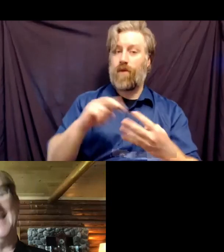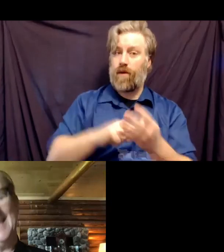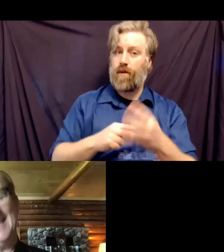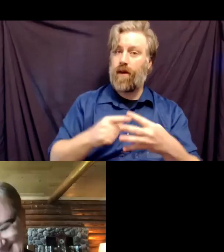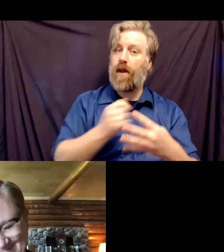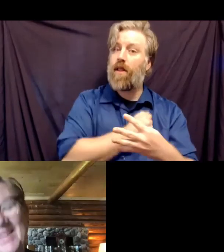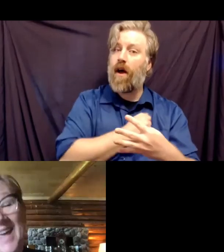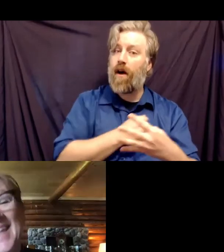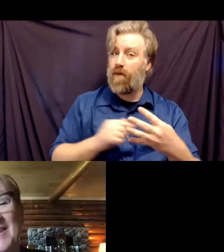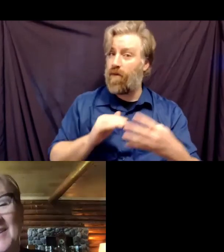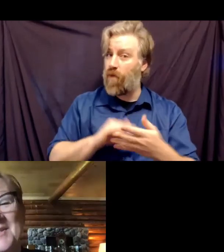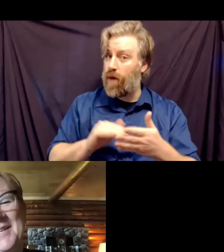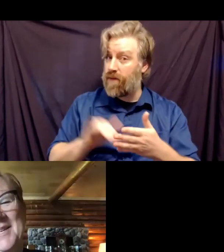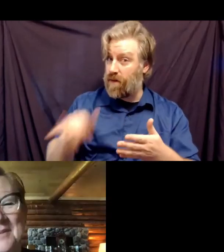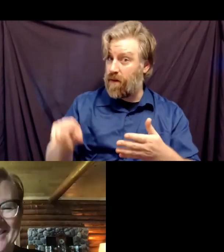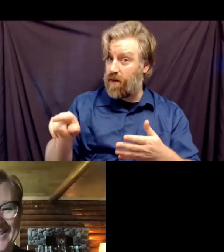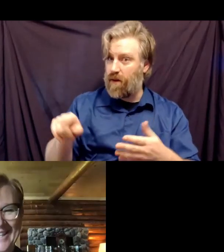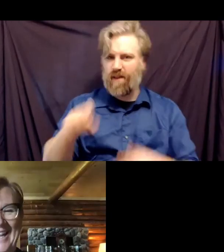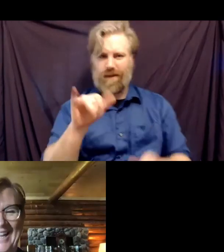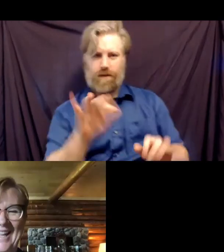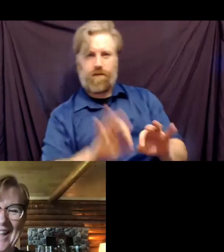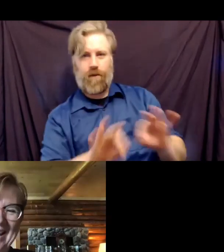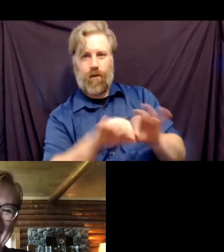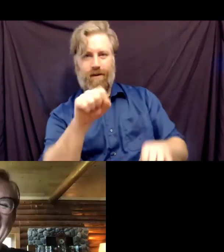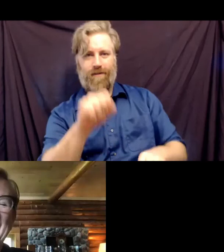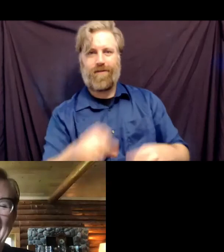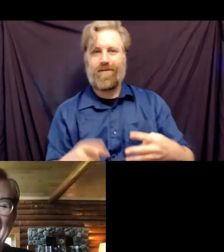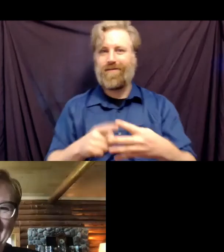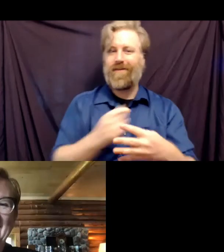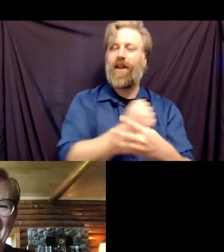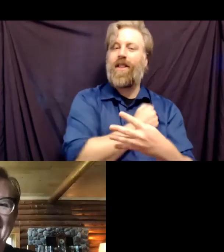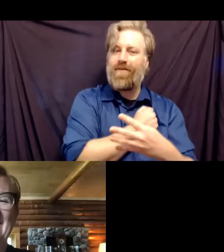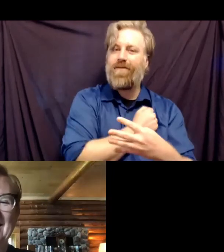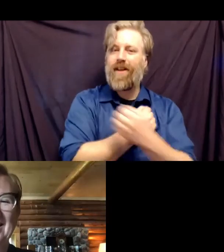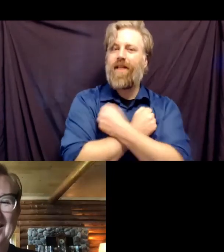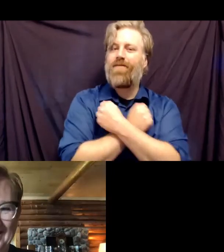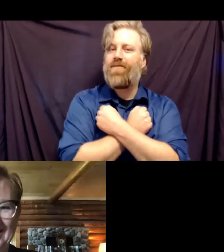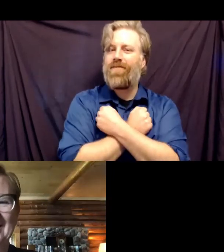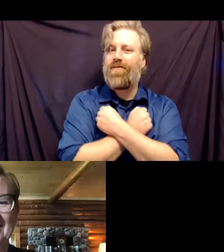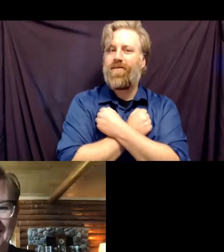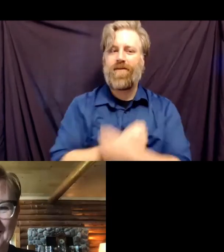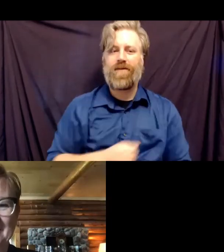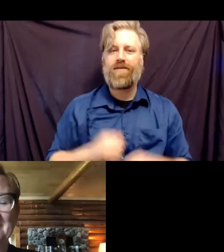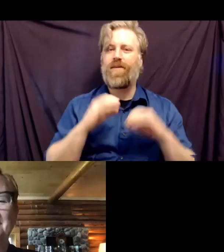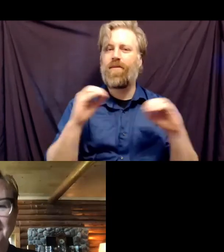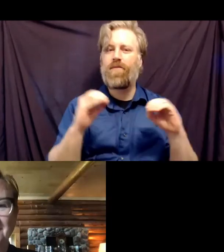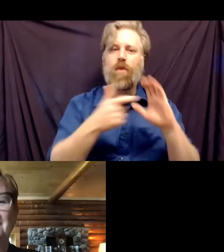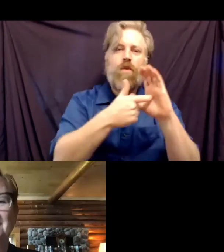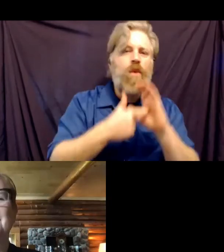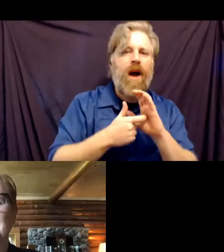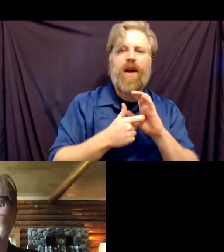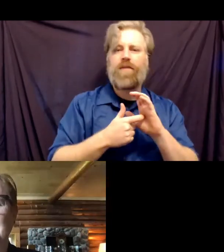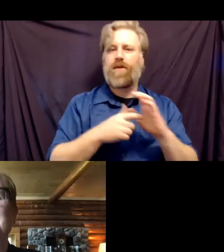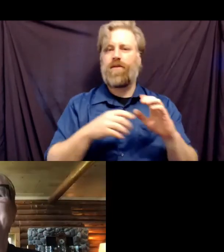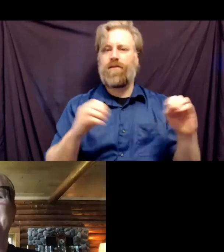forgiveness, that one? Oh. Yeah, that one was really important. Love, and that's like unconditional love, just loving for no